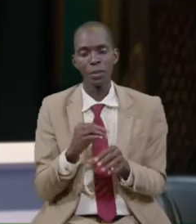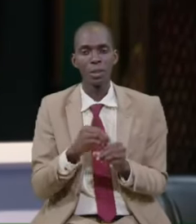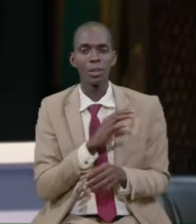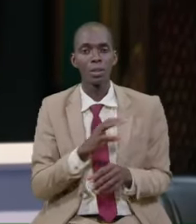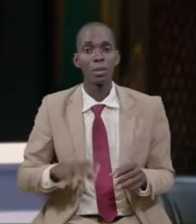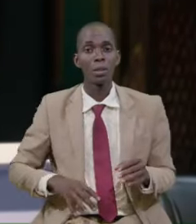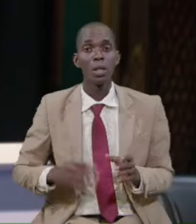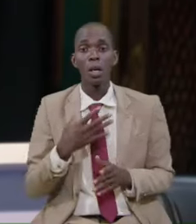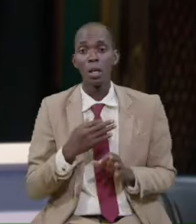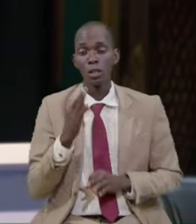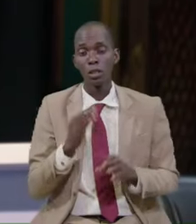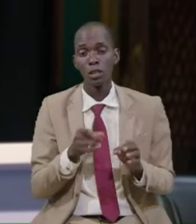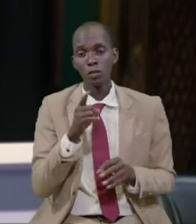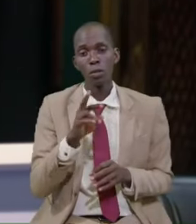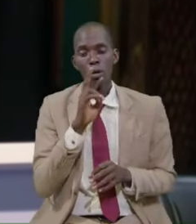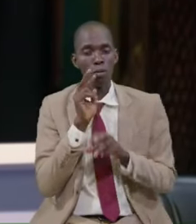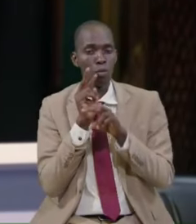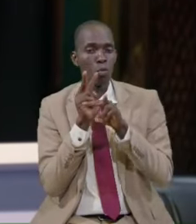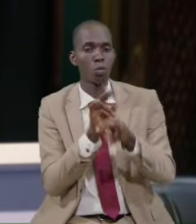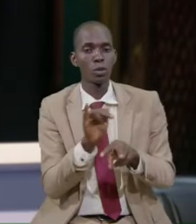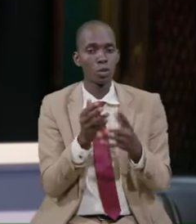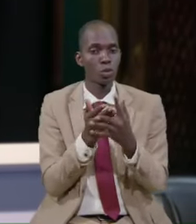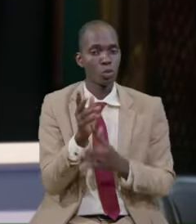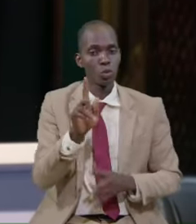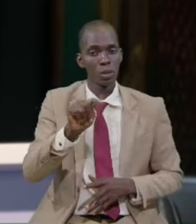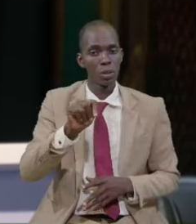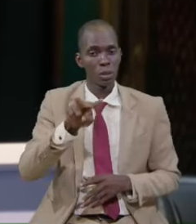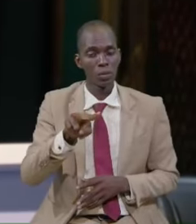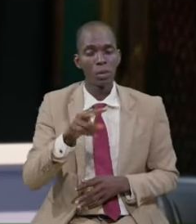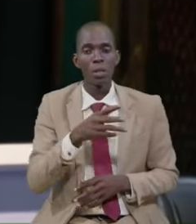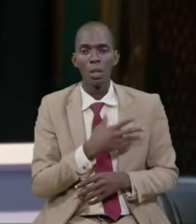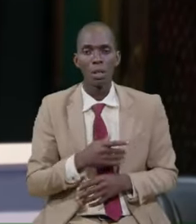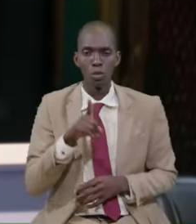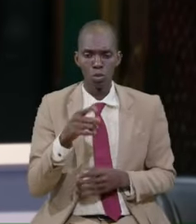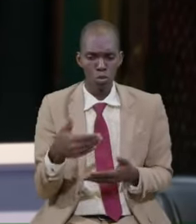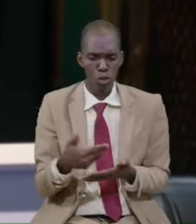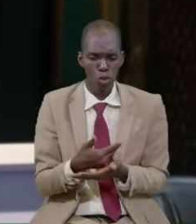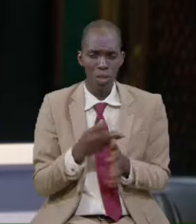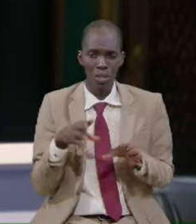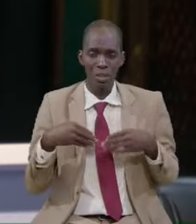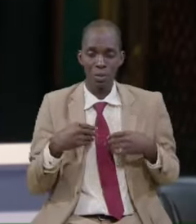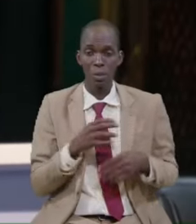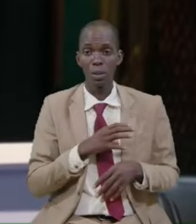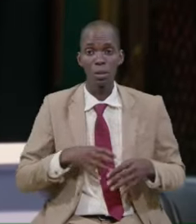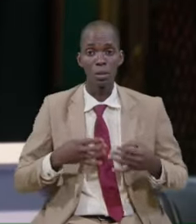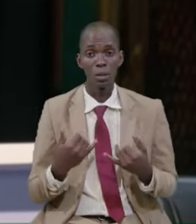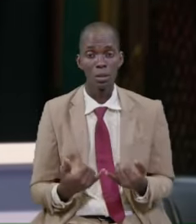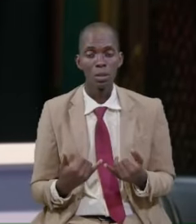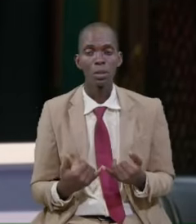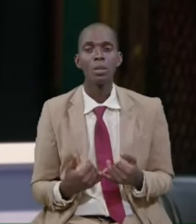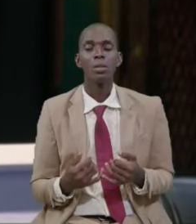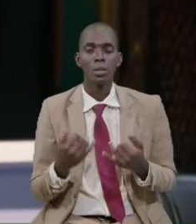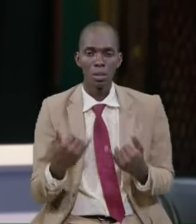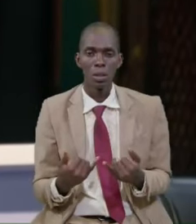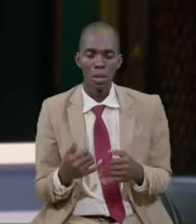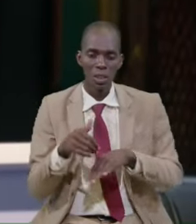or television, and you have just given your life to Christ, send your name, your phone number,